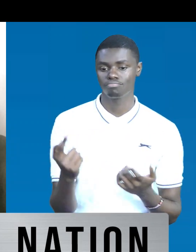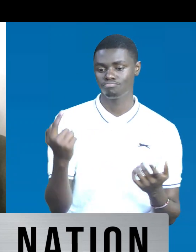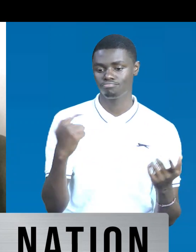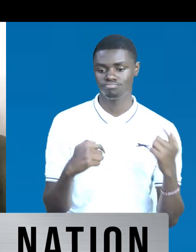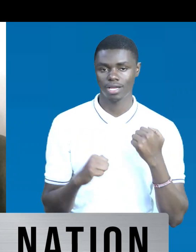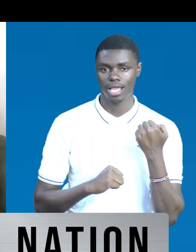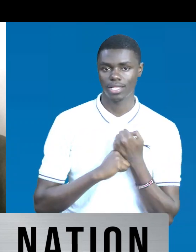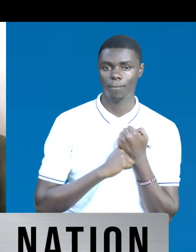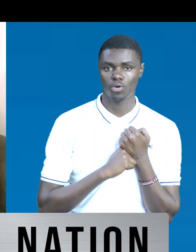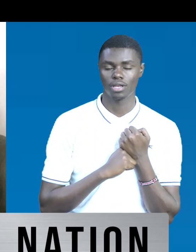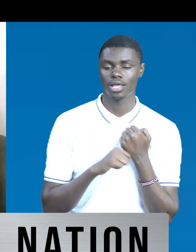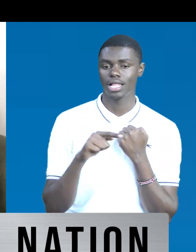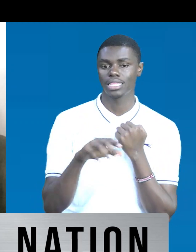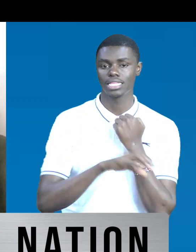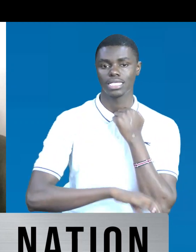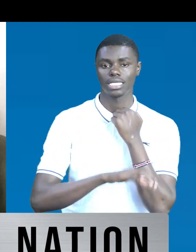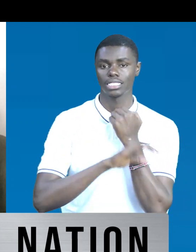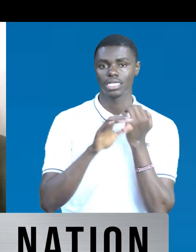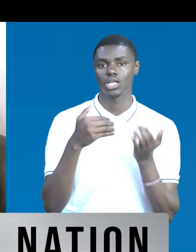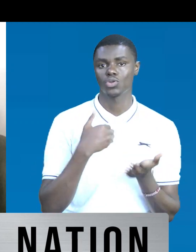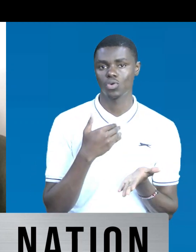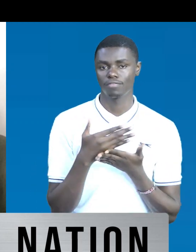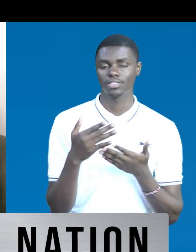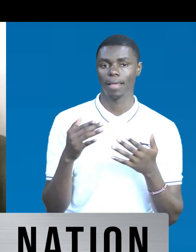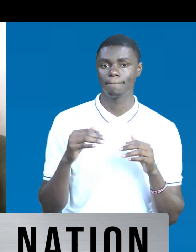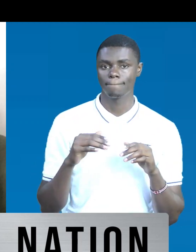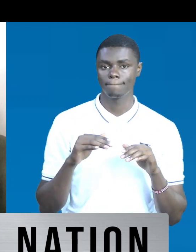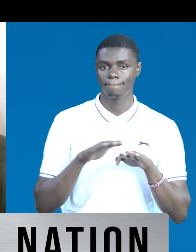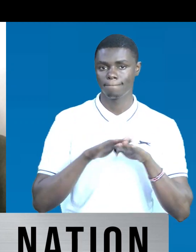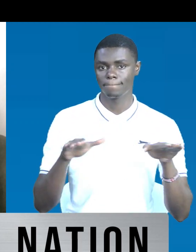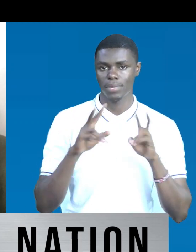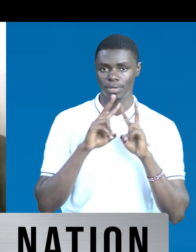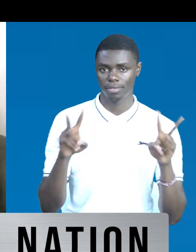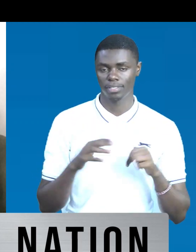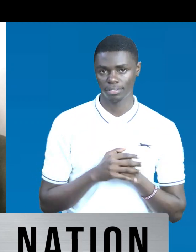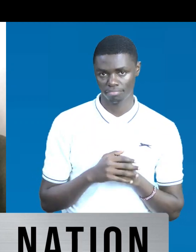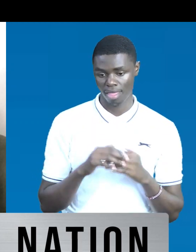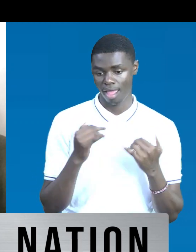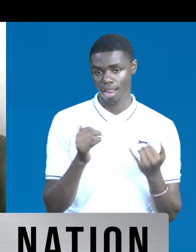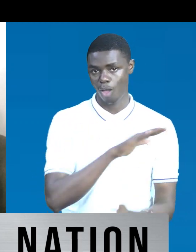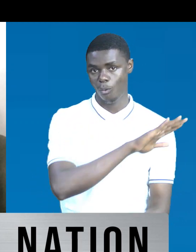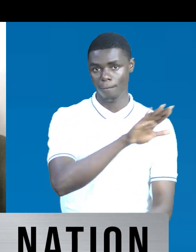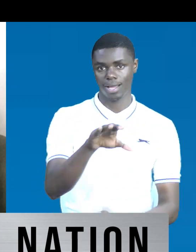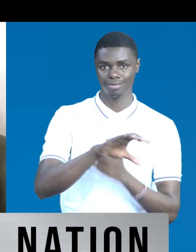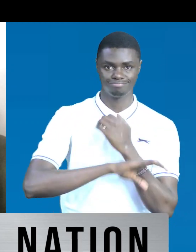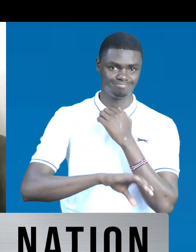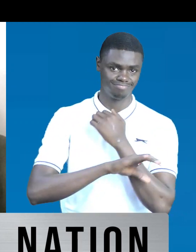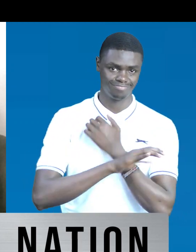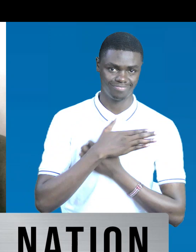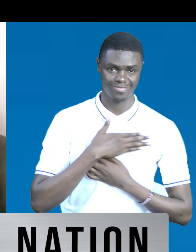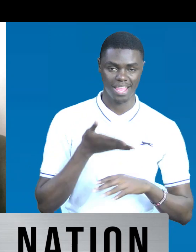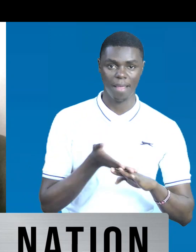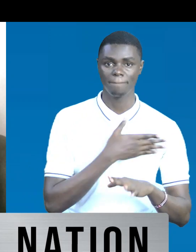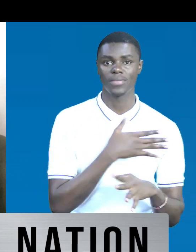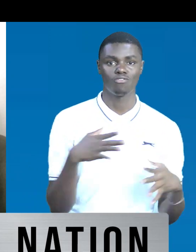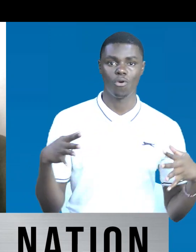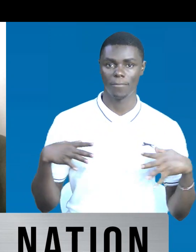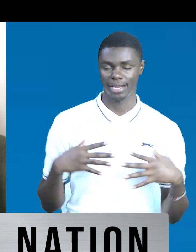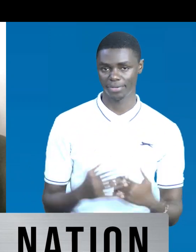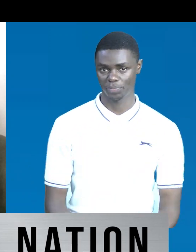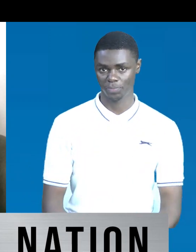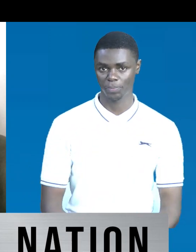to support this country to have some lasting peace. Okay. Yes. Let's come to our country before we go for the